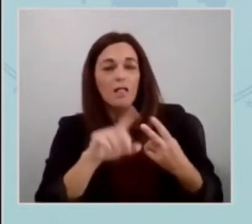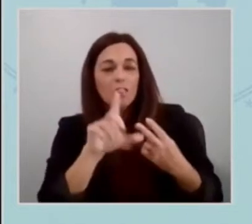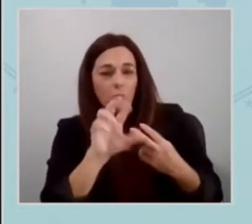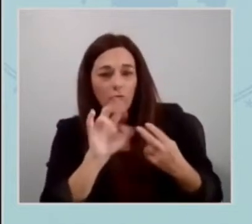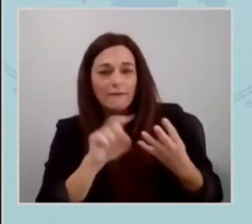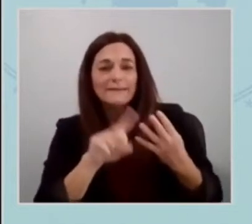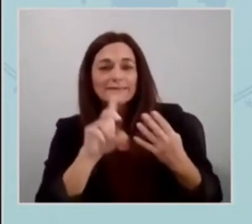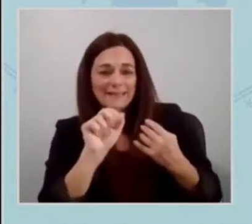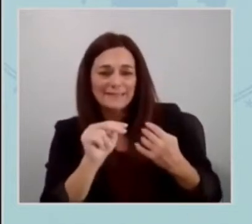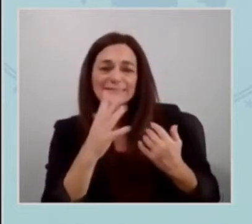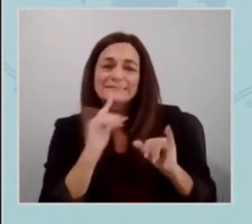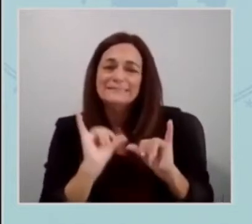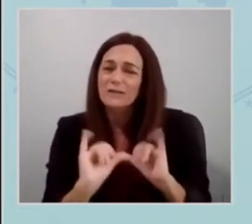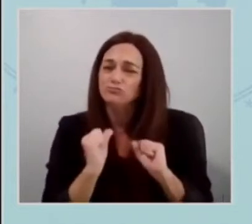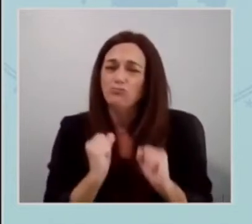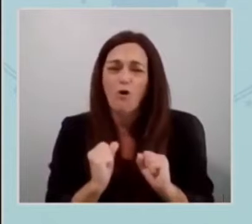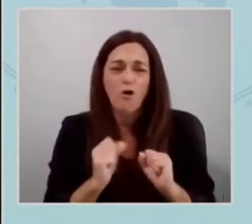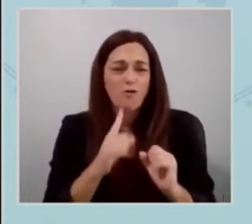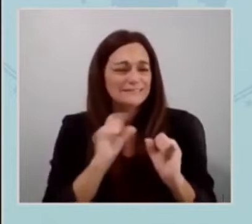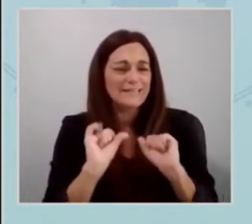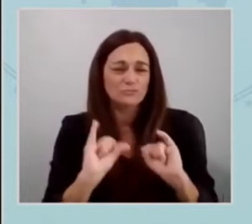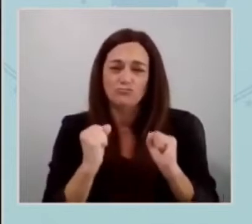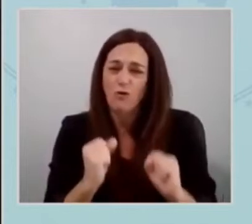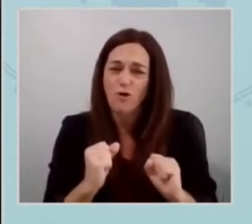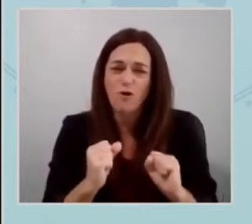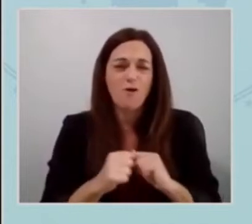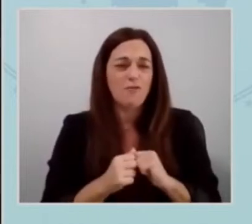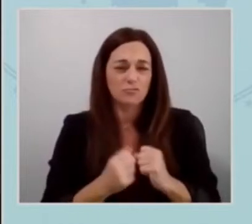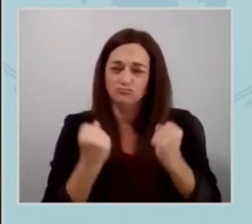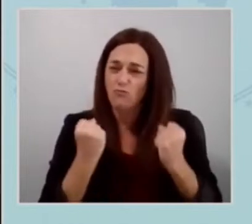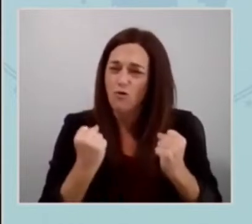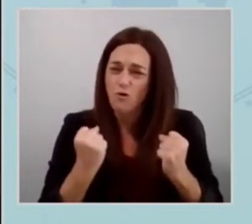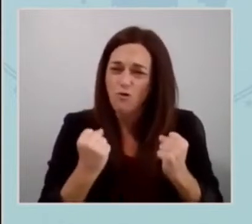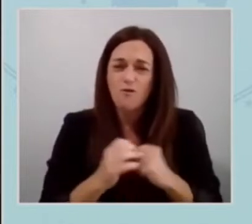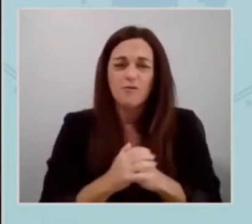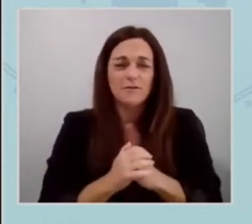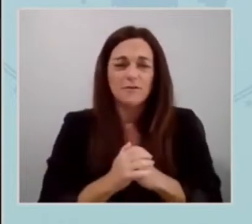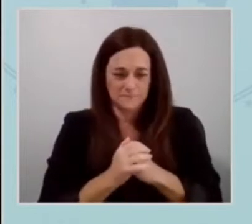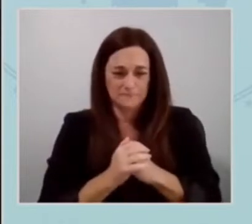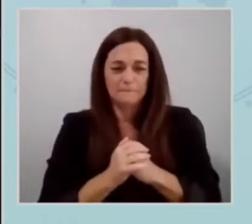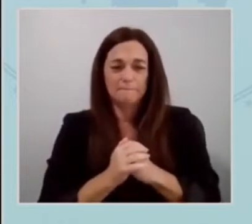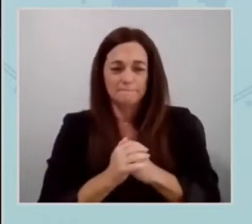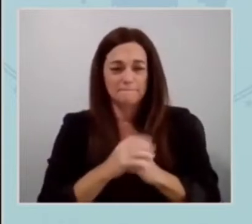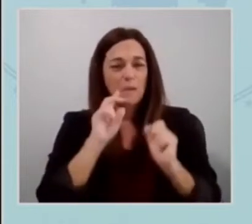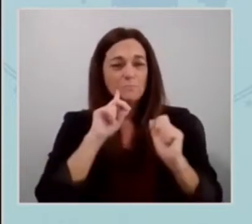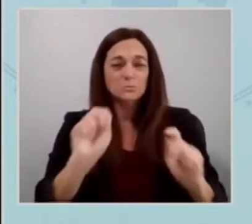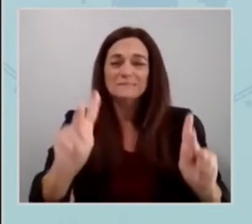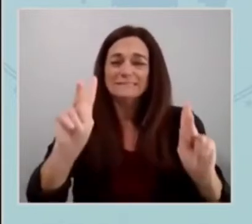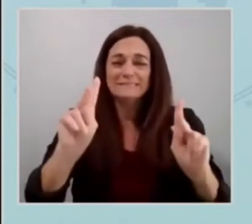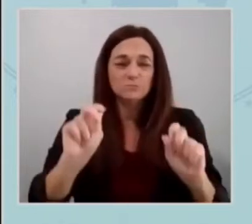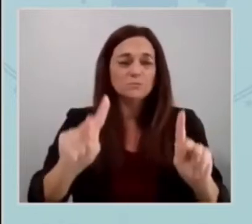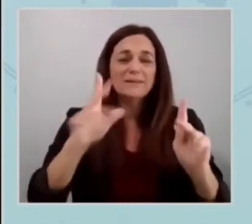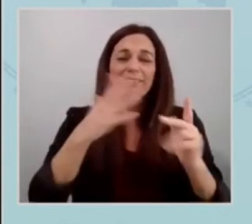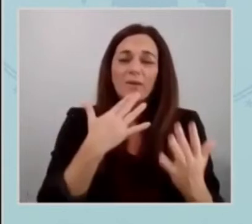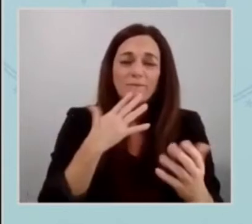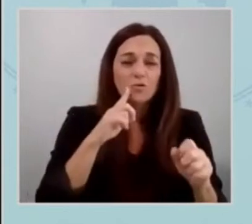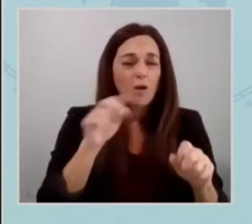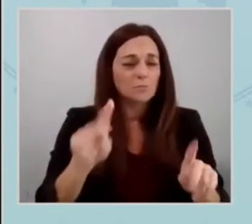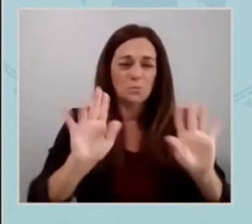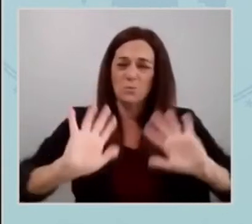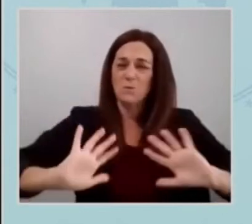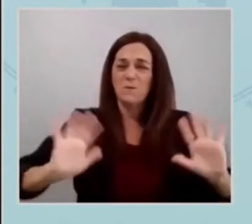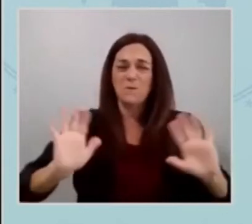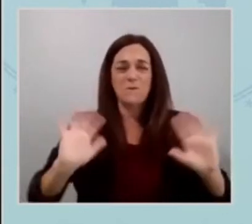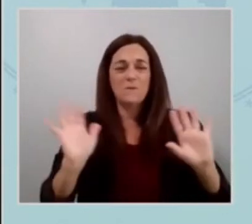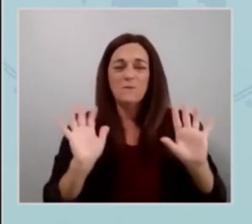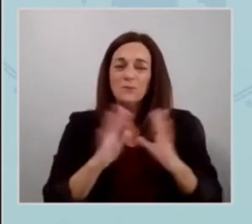Thank you. Thank you. Karen, Jessica, Lori, Dan, thank you for Stay letting us into your strong. home. Stay strong. Thank you. Thank you for Come on. giving us, thanks for giving us